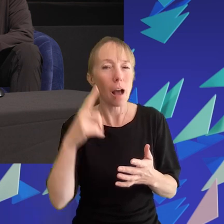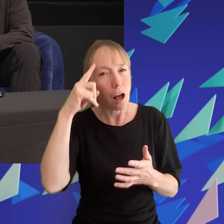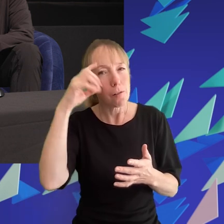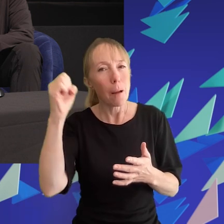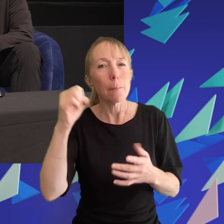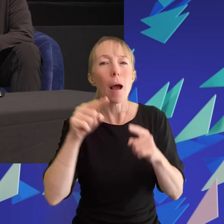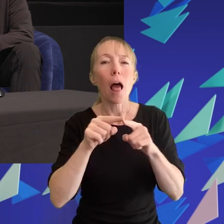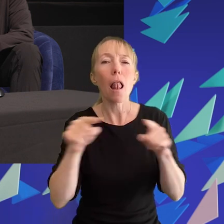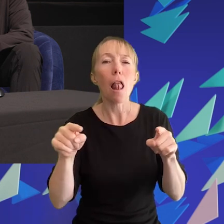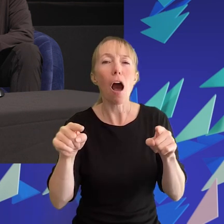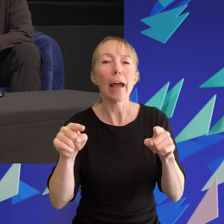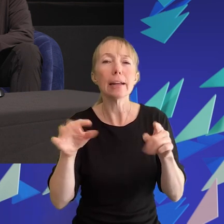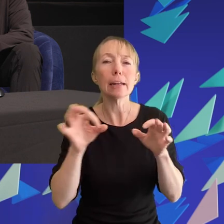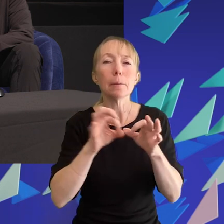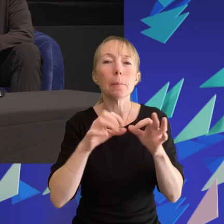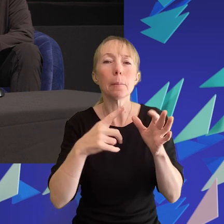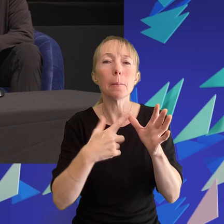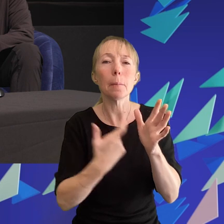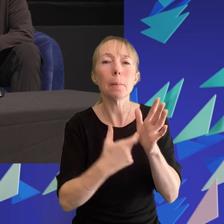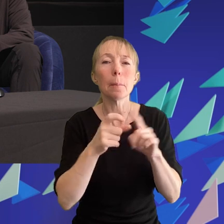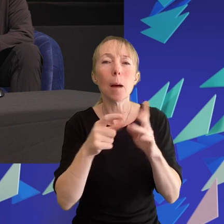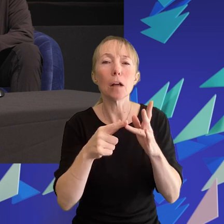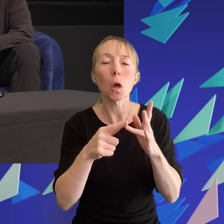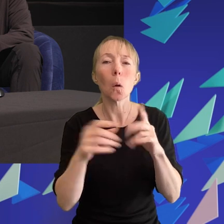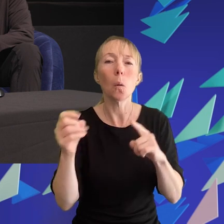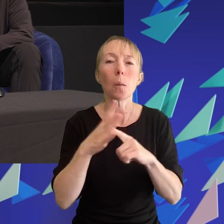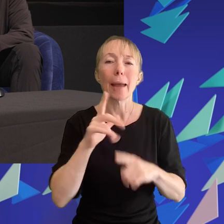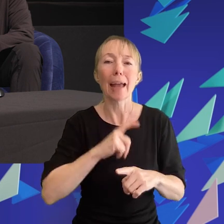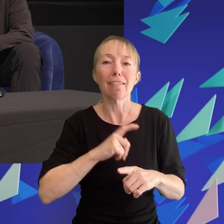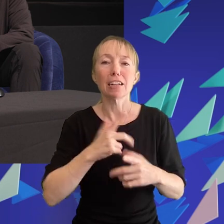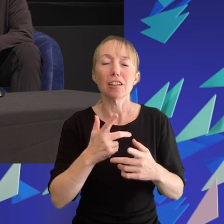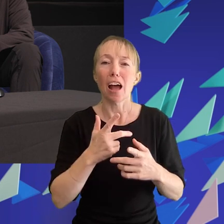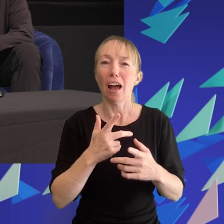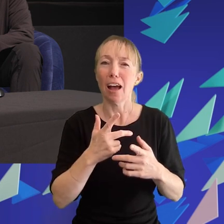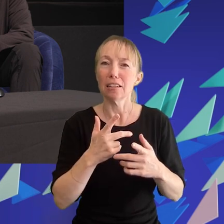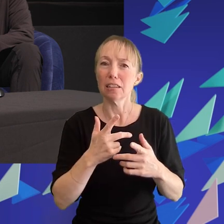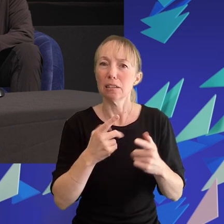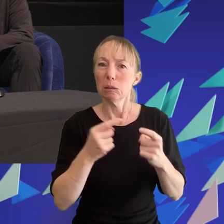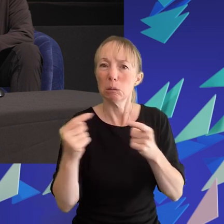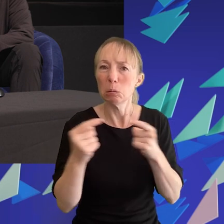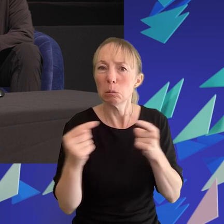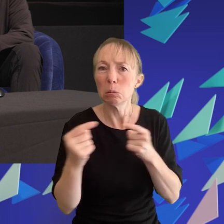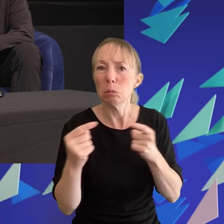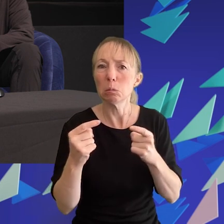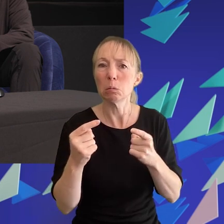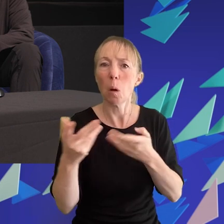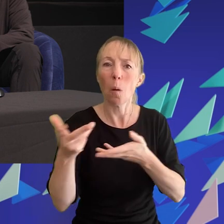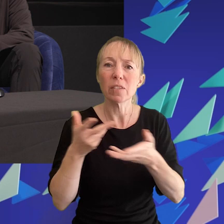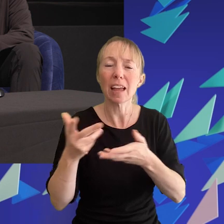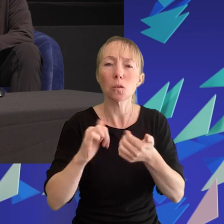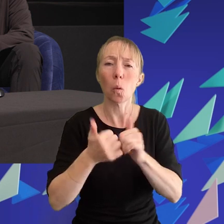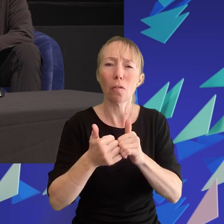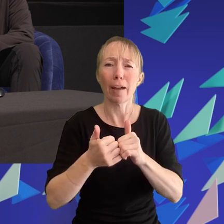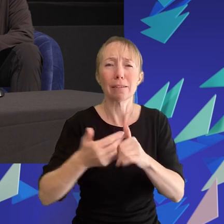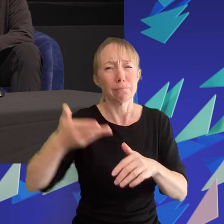where the main character, not giving anything away, but has this very long conversation, heated conversation, with a former friend who is the